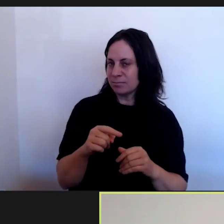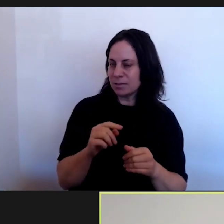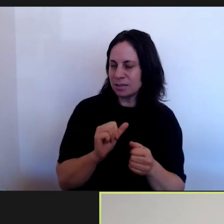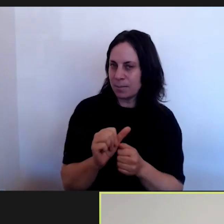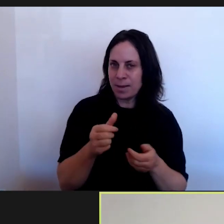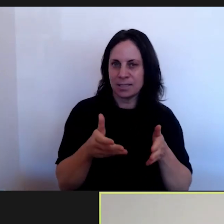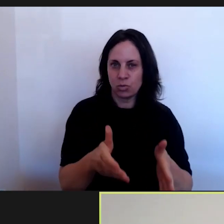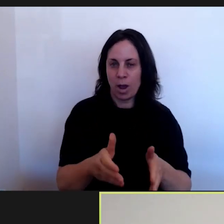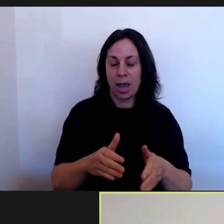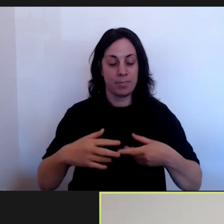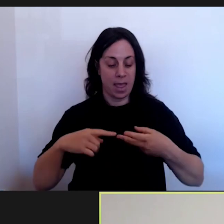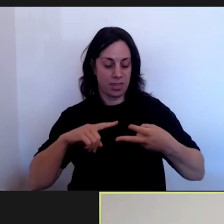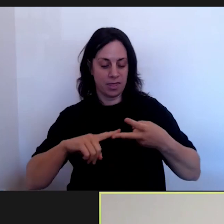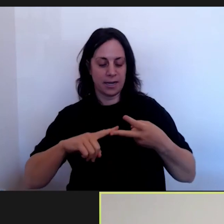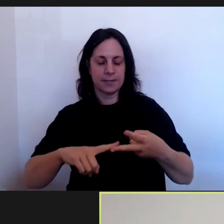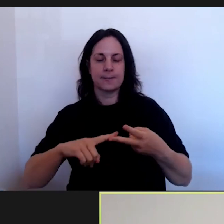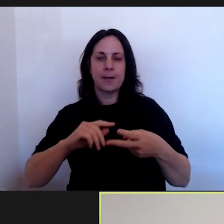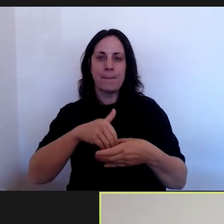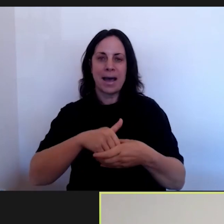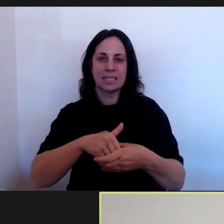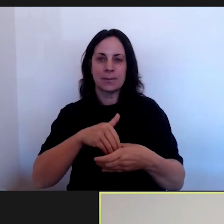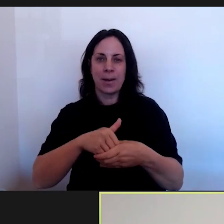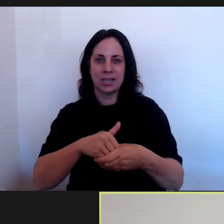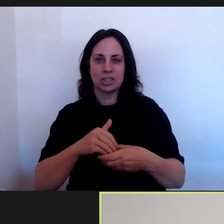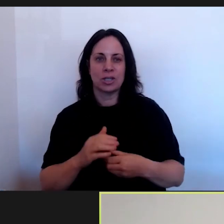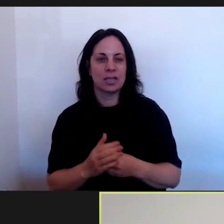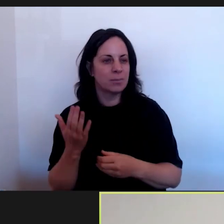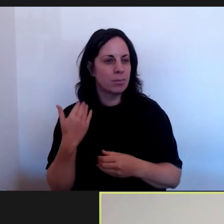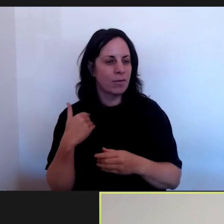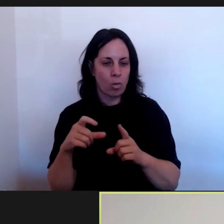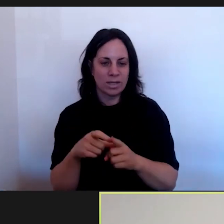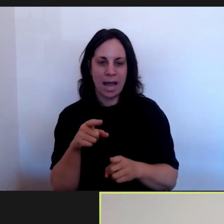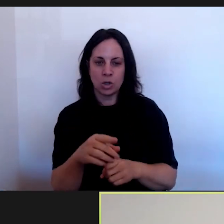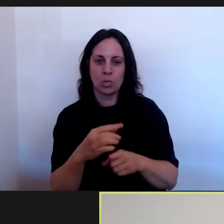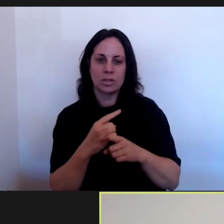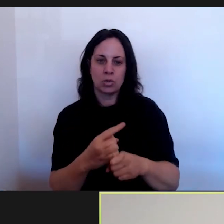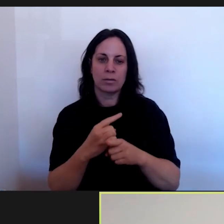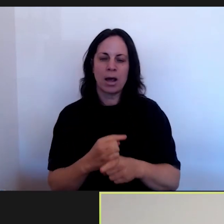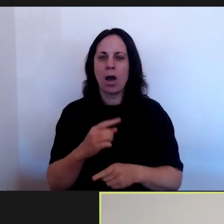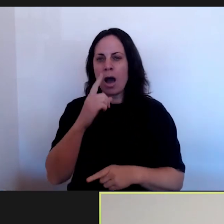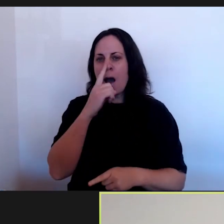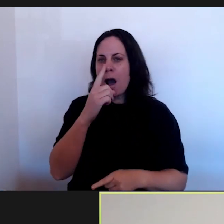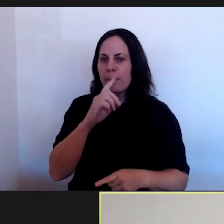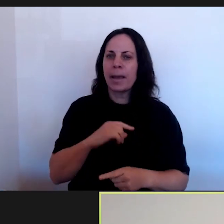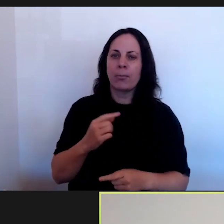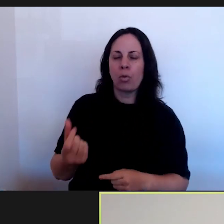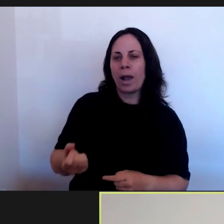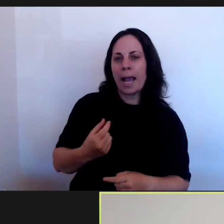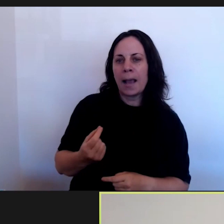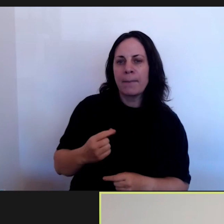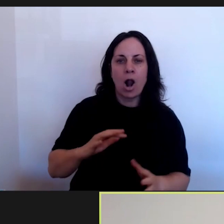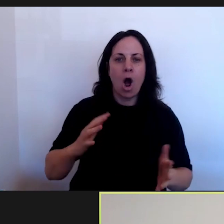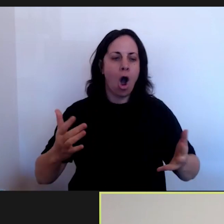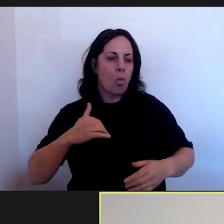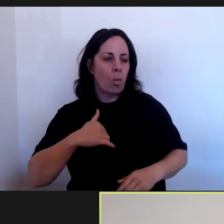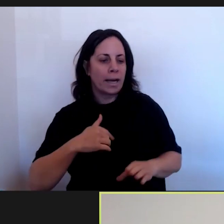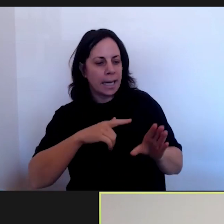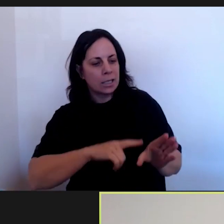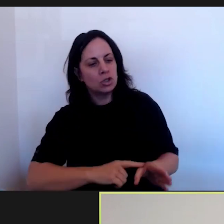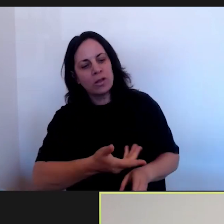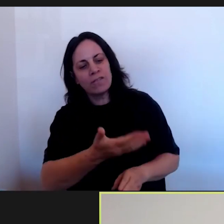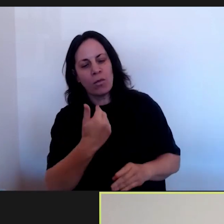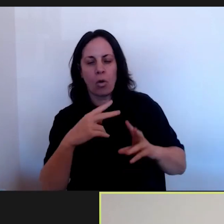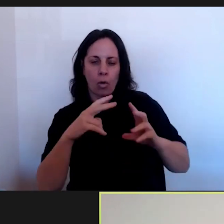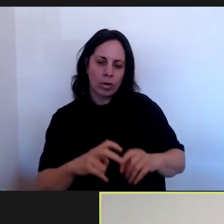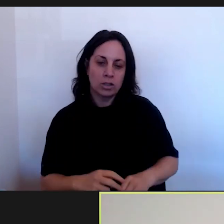participation, which is, you know, like what Daniel is talking about, people emailing and saying, hey, we need some youth, we need to do this, can you please give us